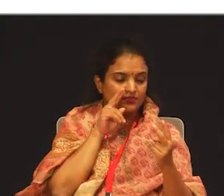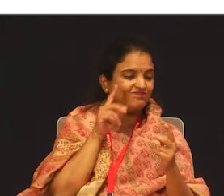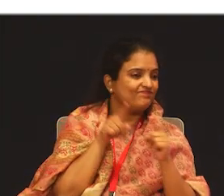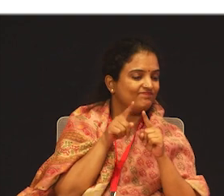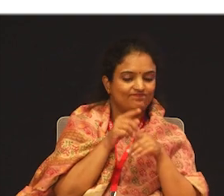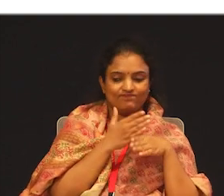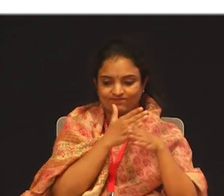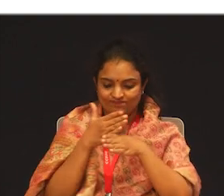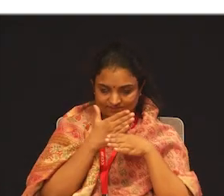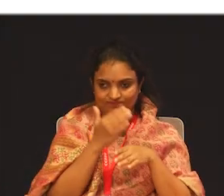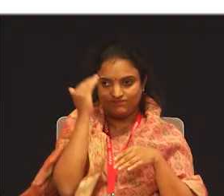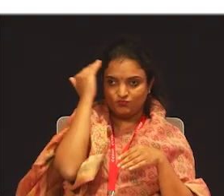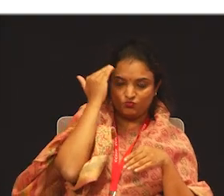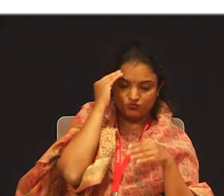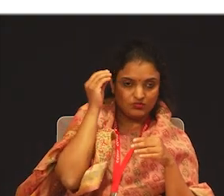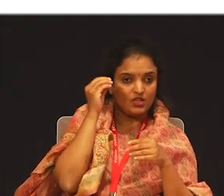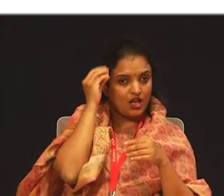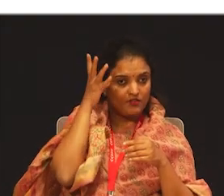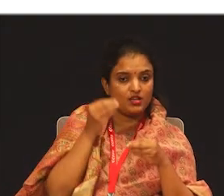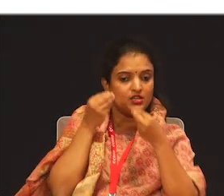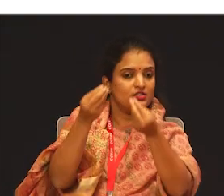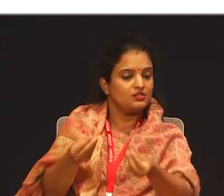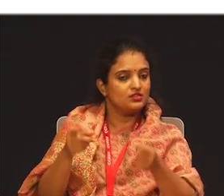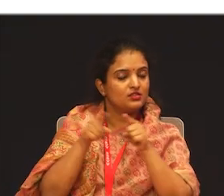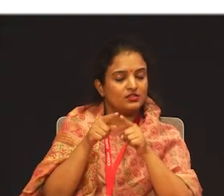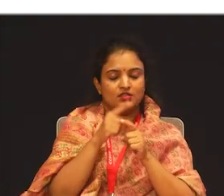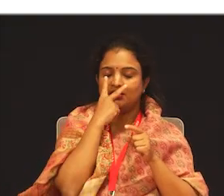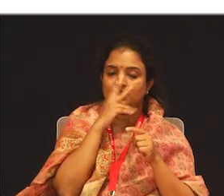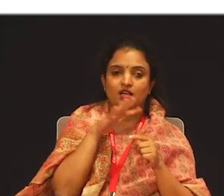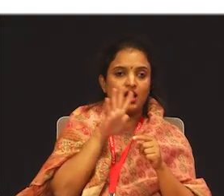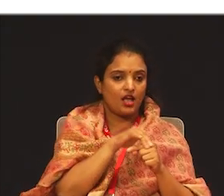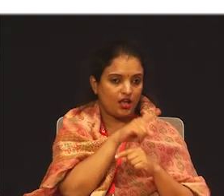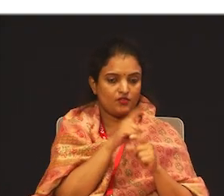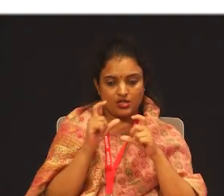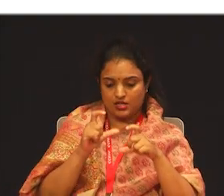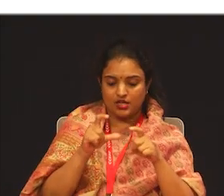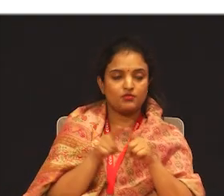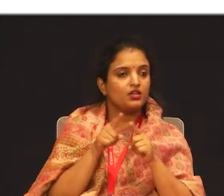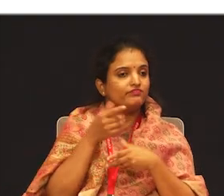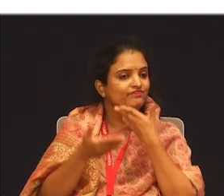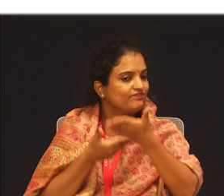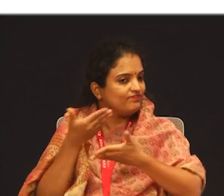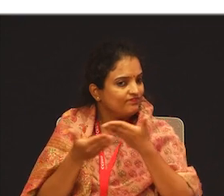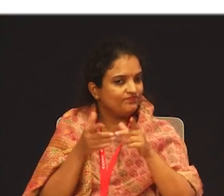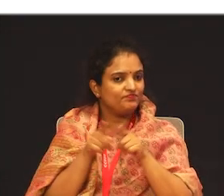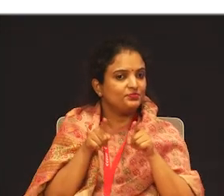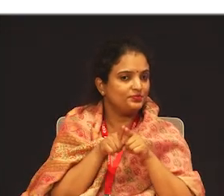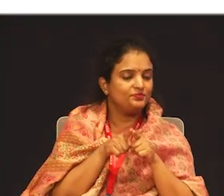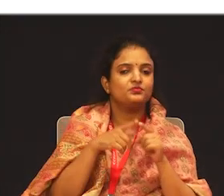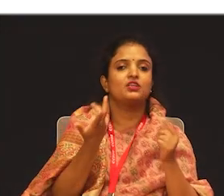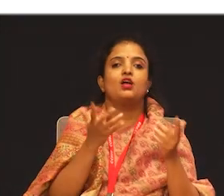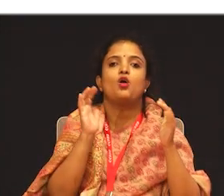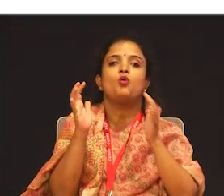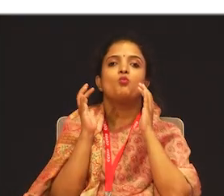everyone? And if we have some blind student with us, can we have